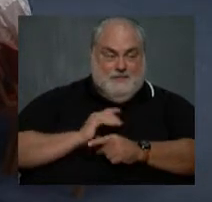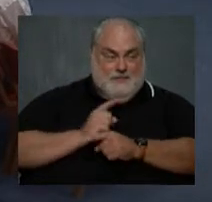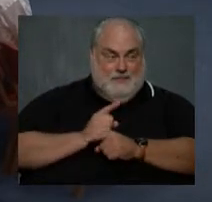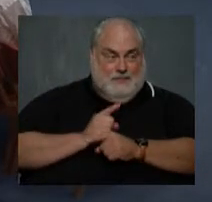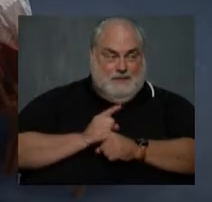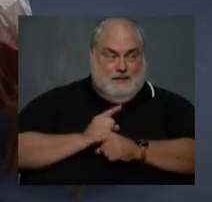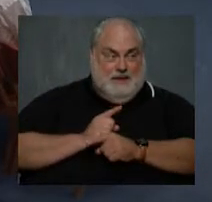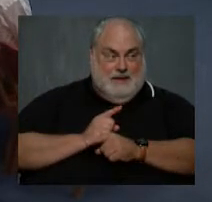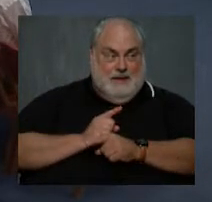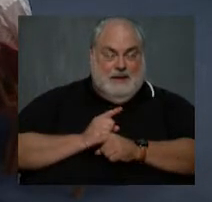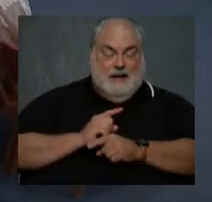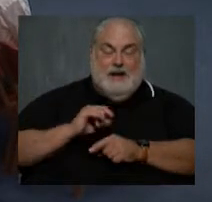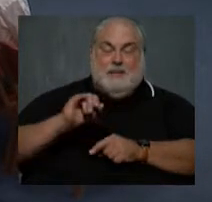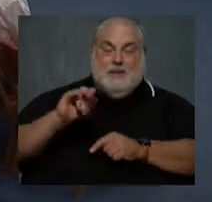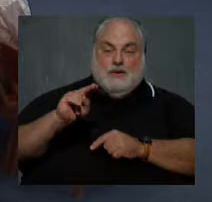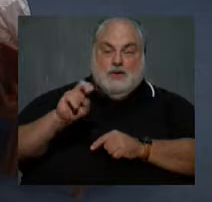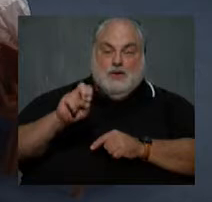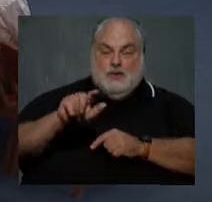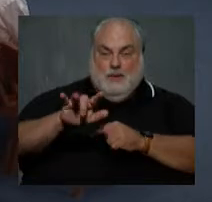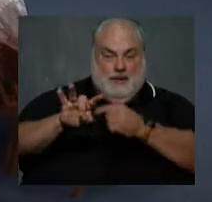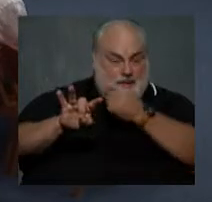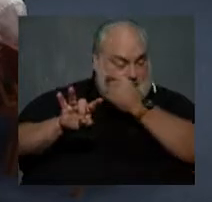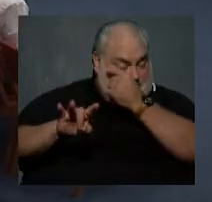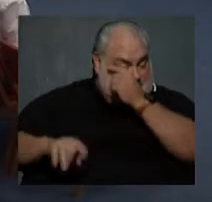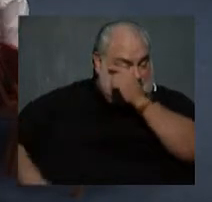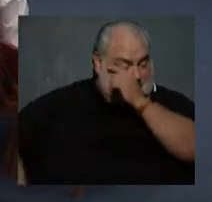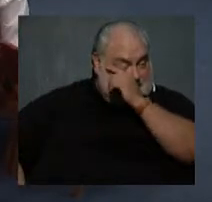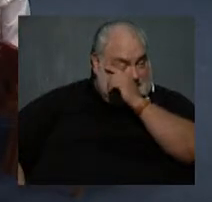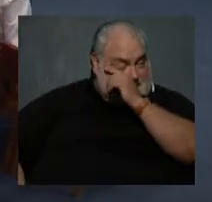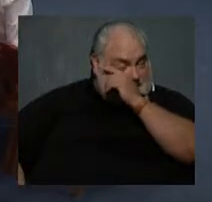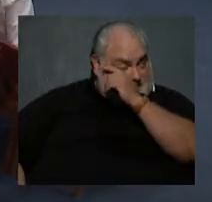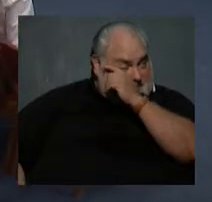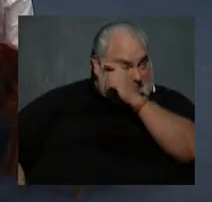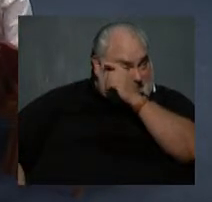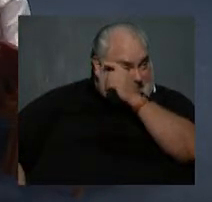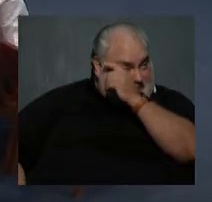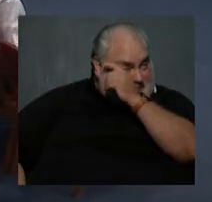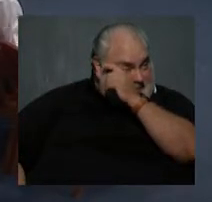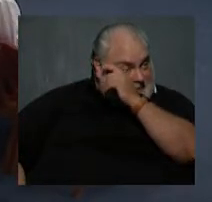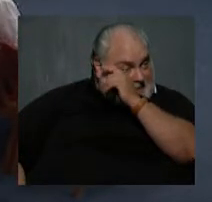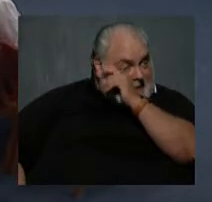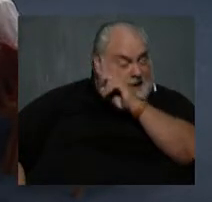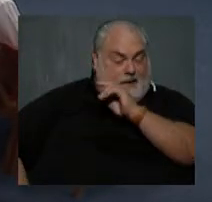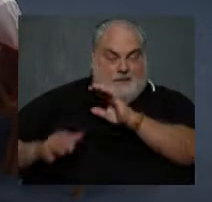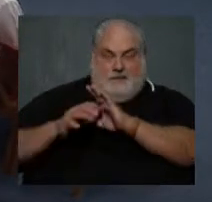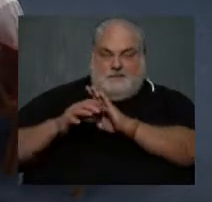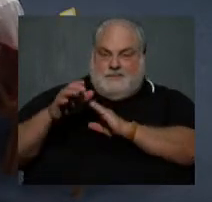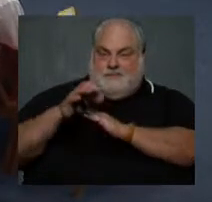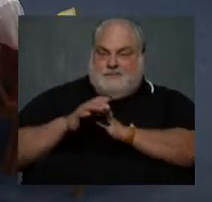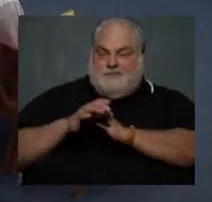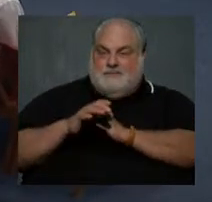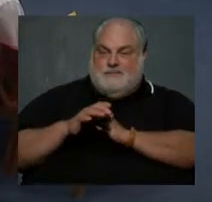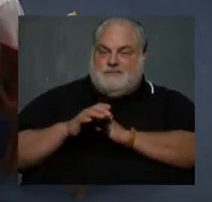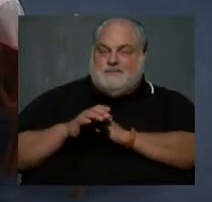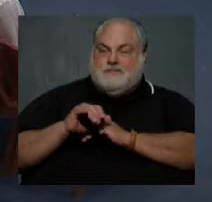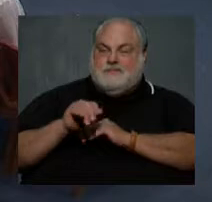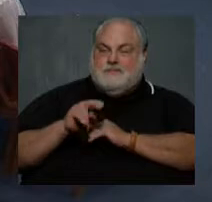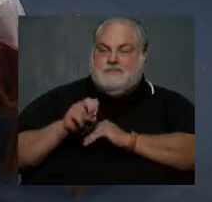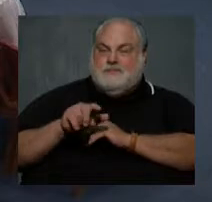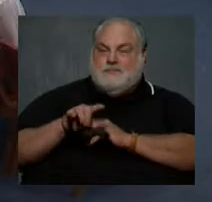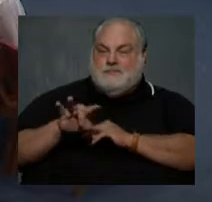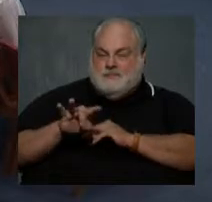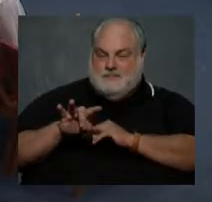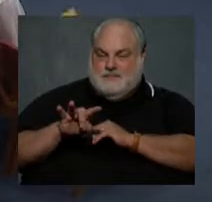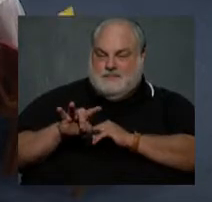And that will be for which meeting? June 28th. June 28th. If you got a calendar with you, mark that. Otherwise, there will